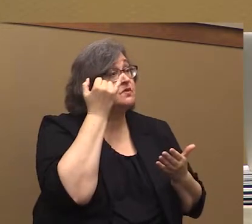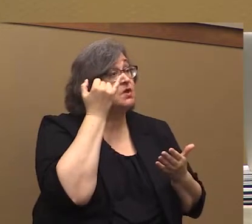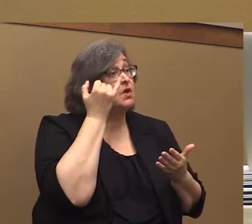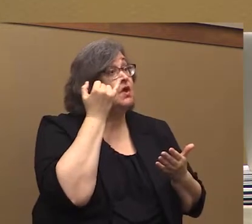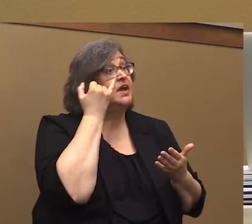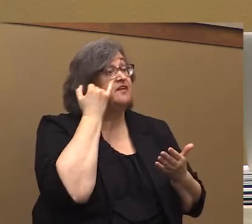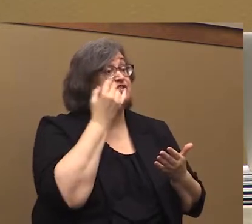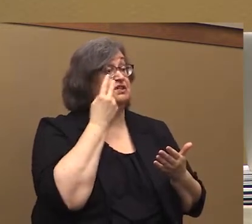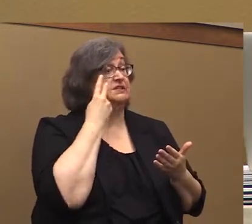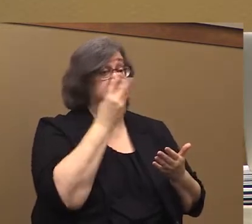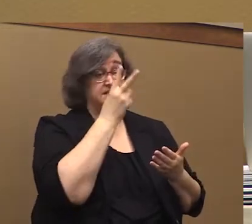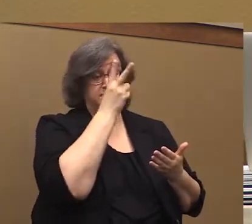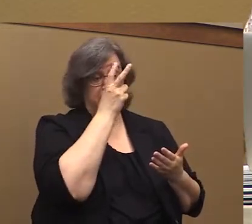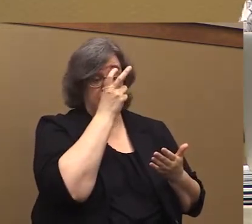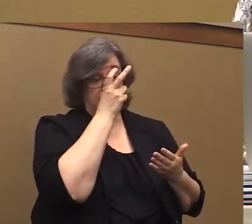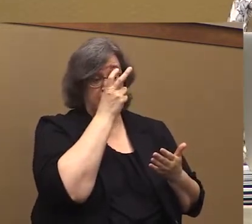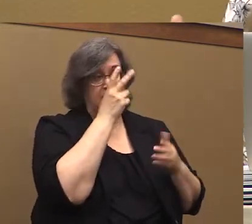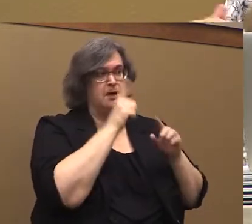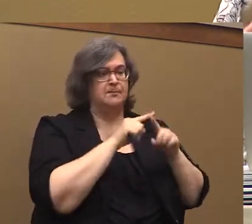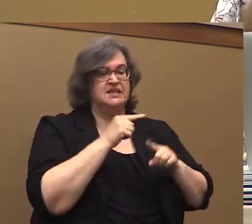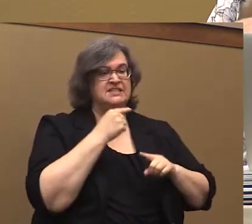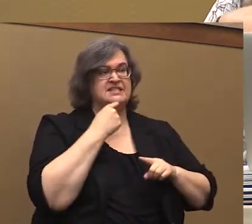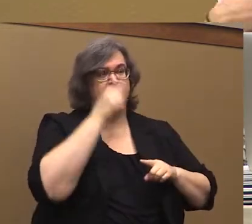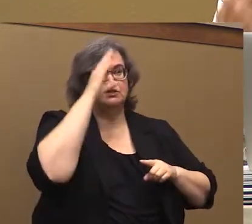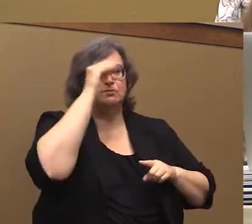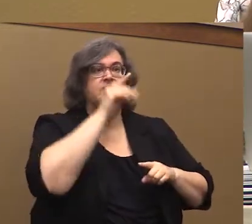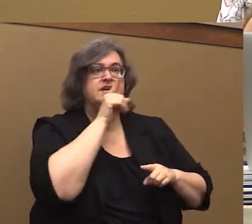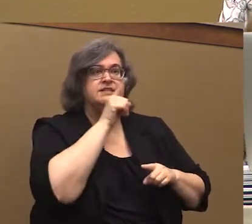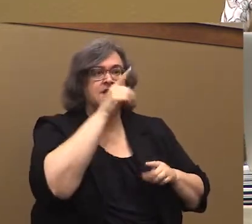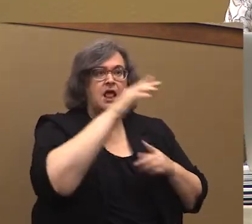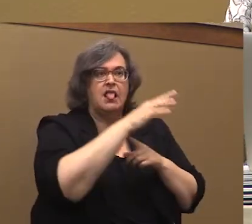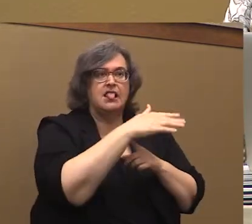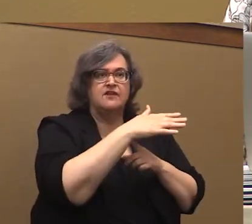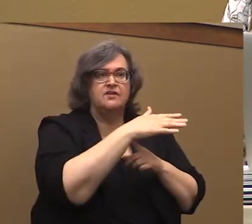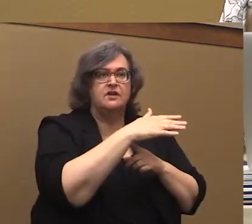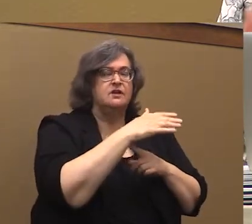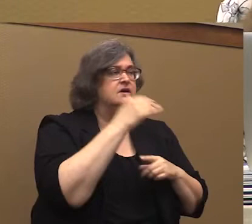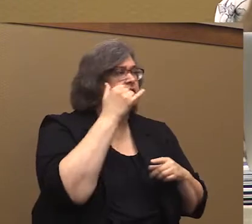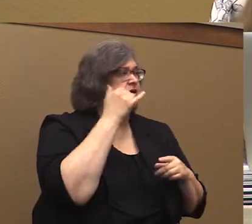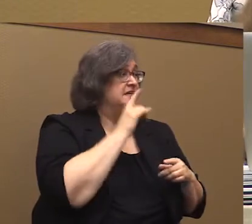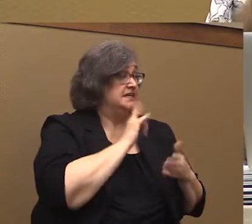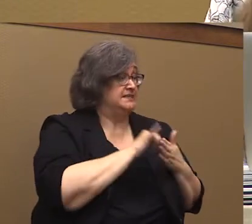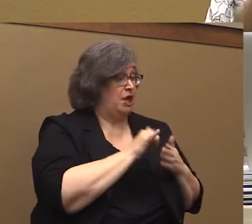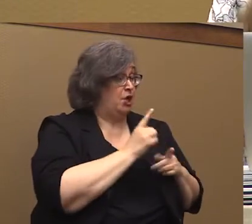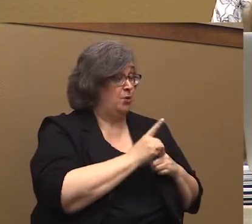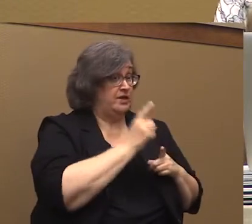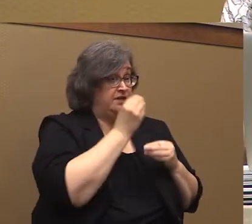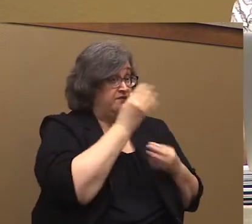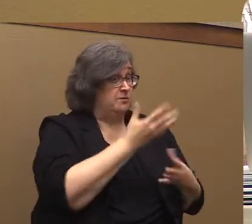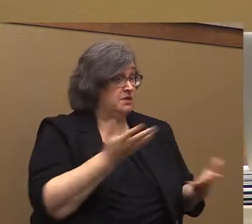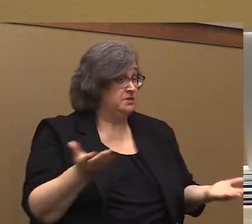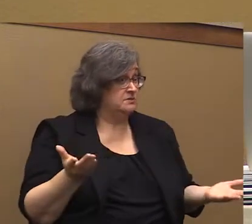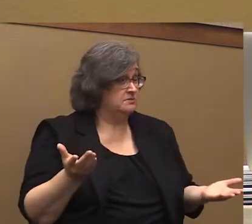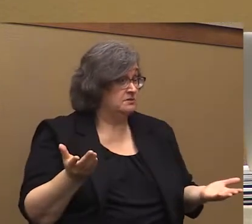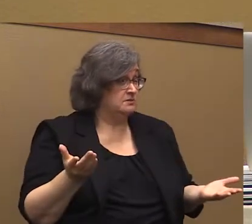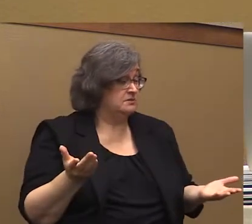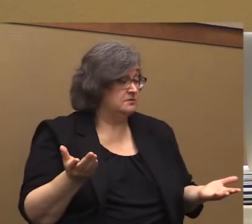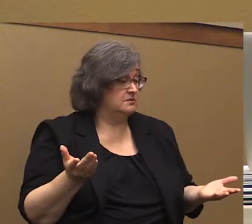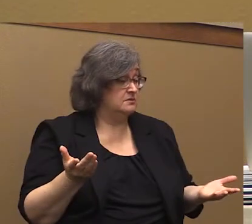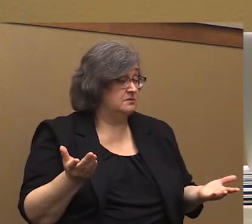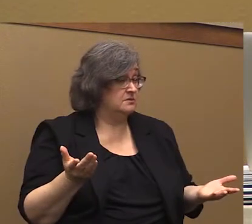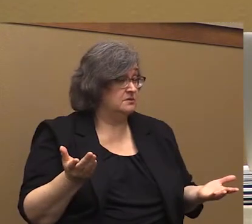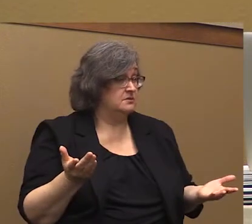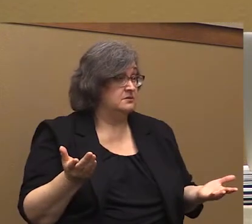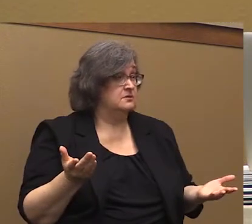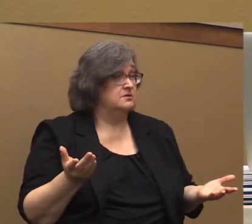if she sees a bug and says it's a leaf, you know, is she giving him correct information? Is that